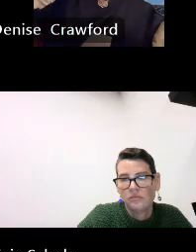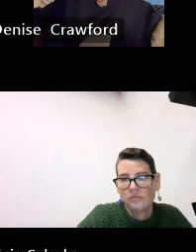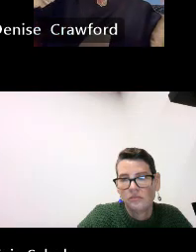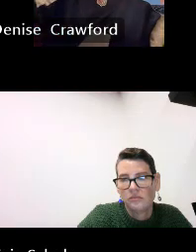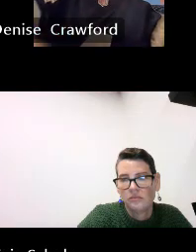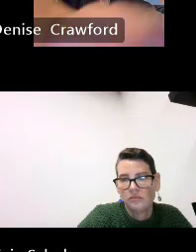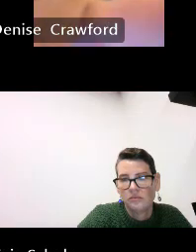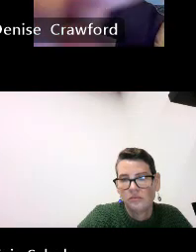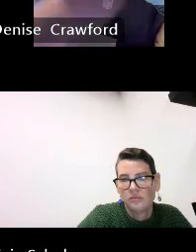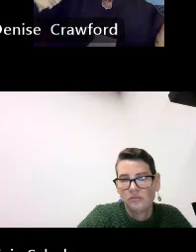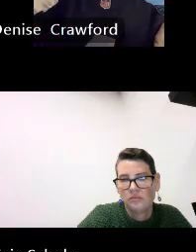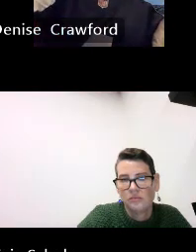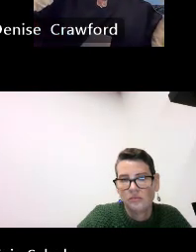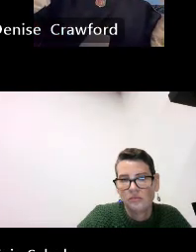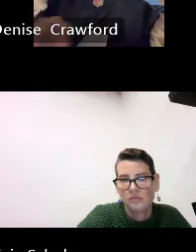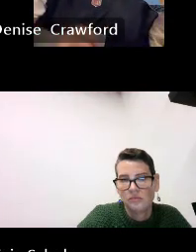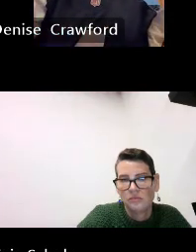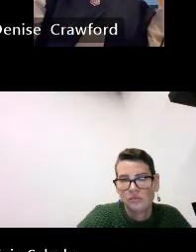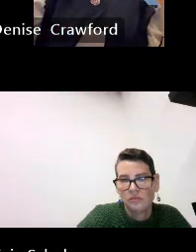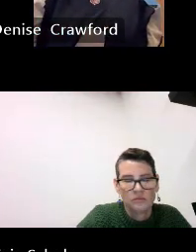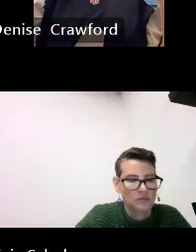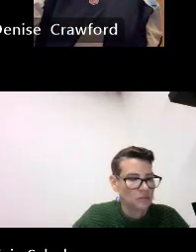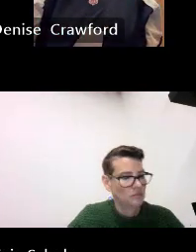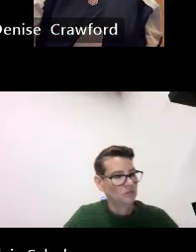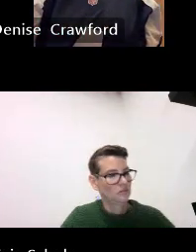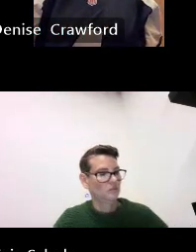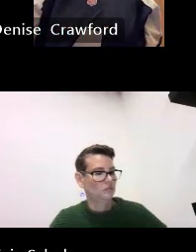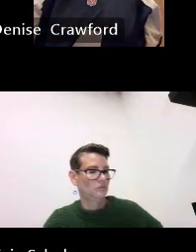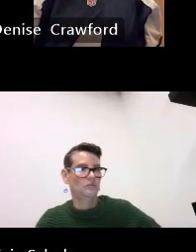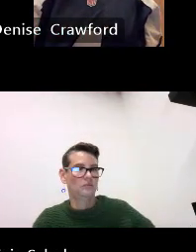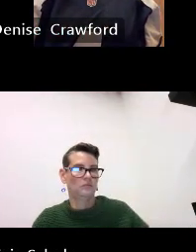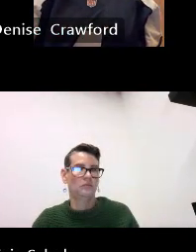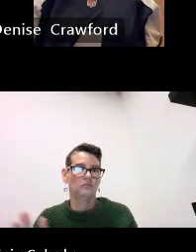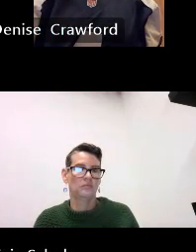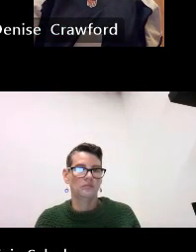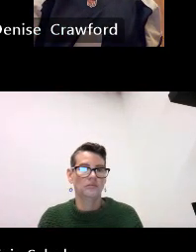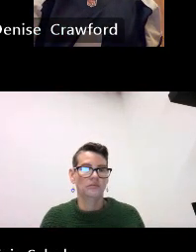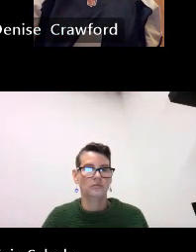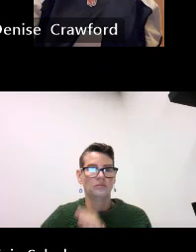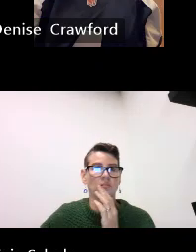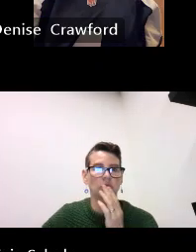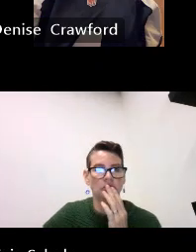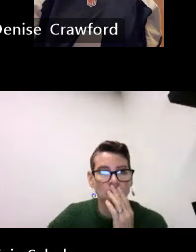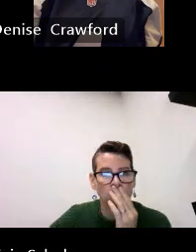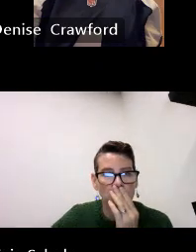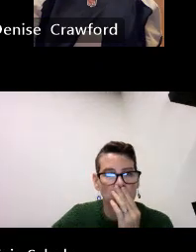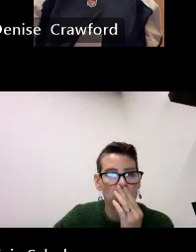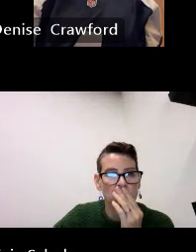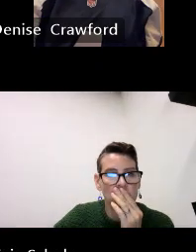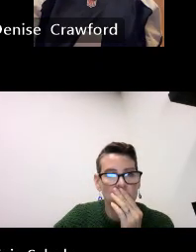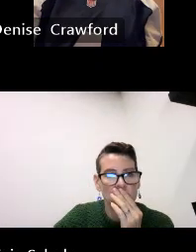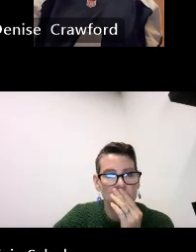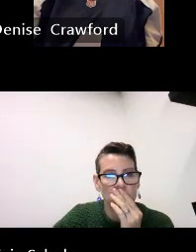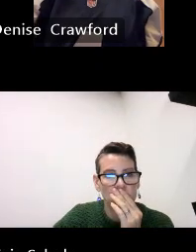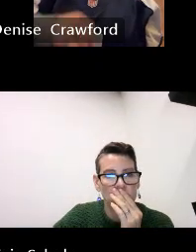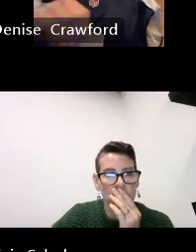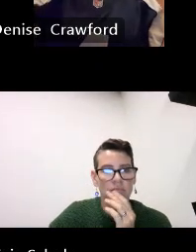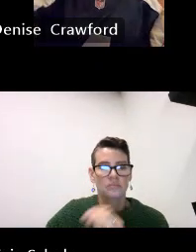thing. So if you were doing a case management service, providing a case management service, an example of a good quality